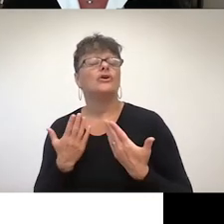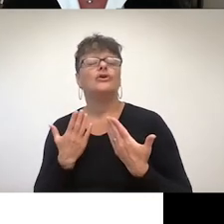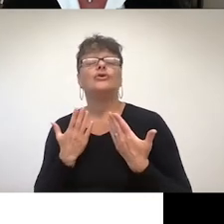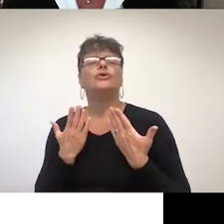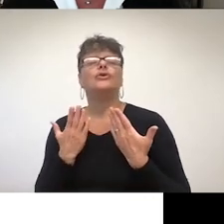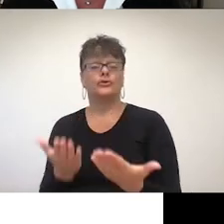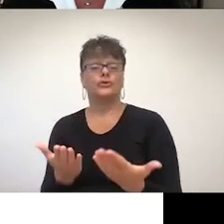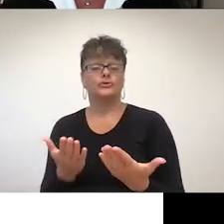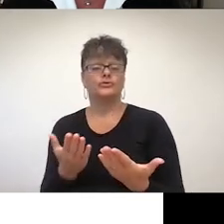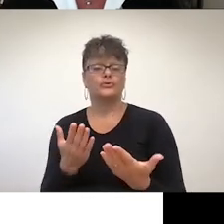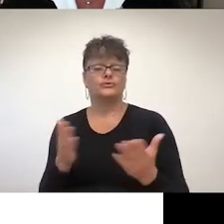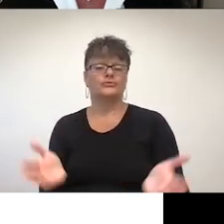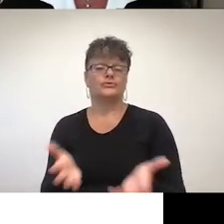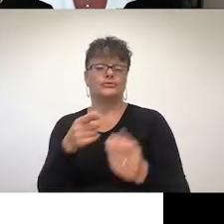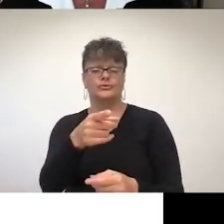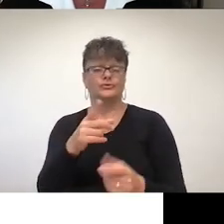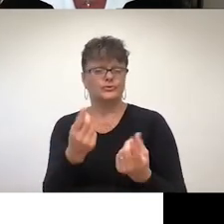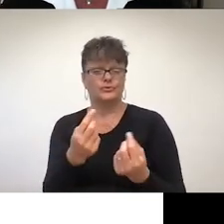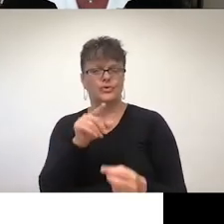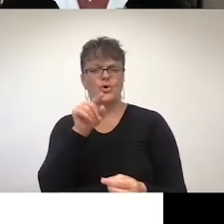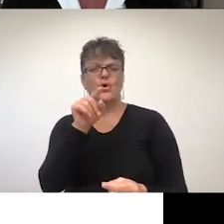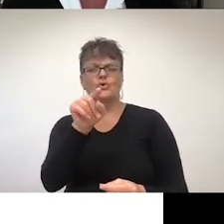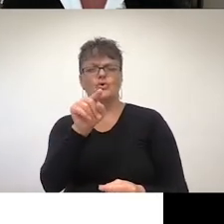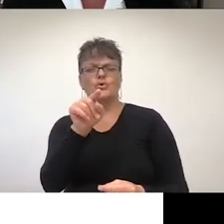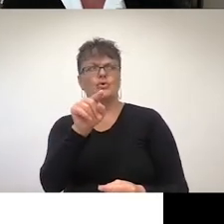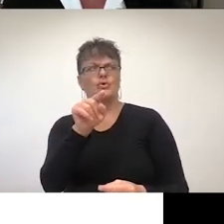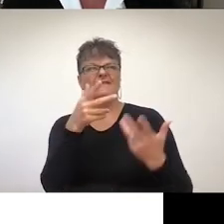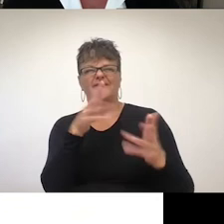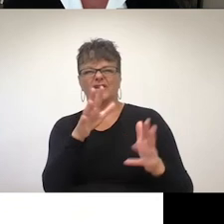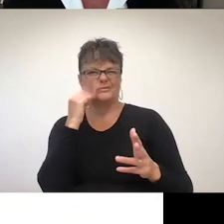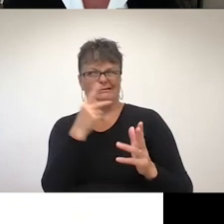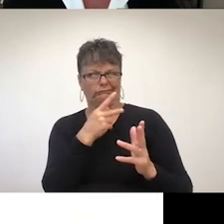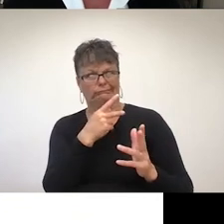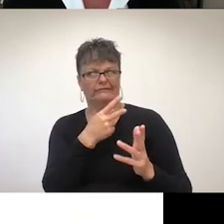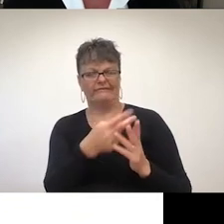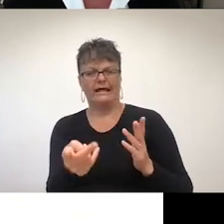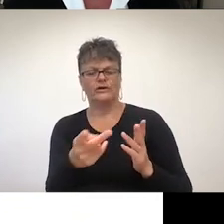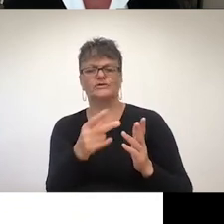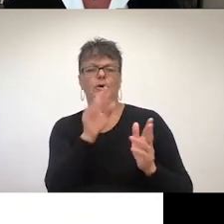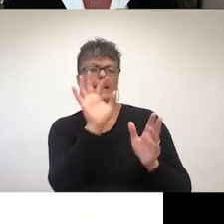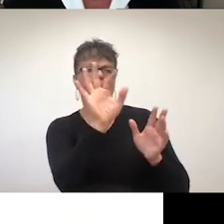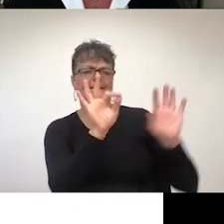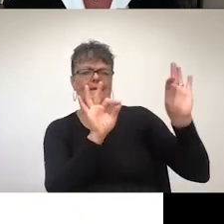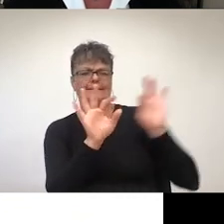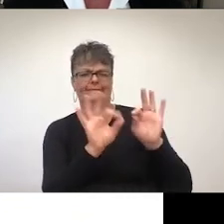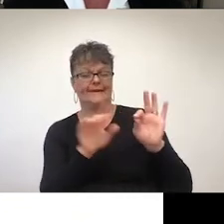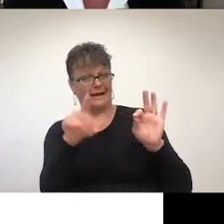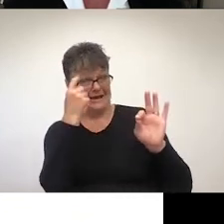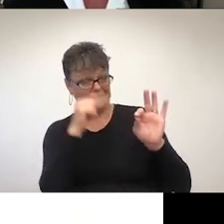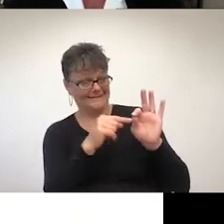failures. Keyword, selected, right? You don't have to go into detail. You want to be sensitive